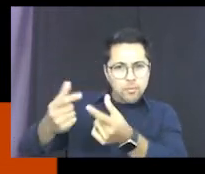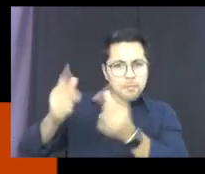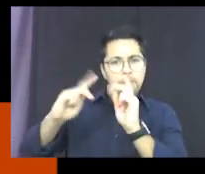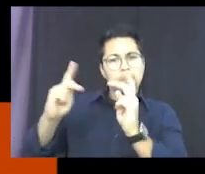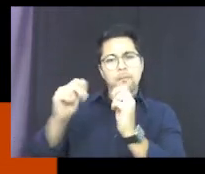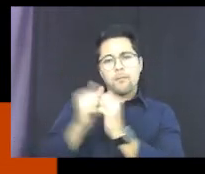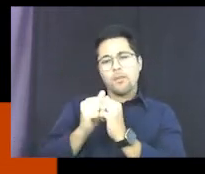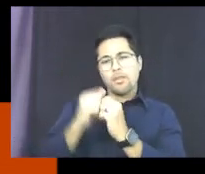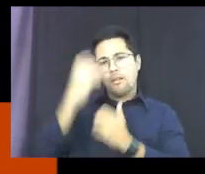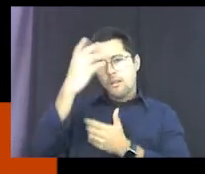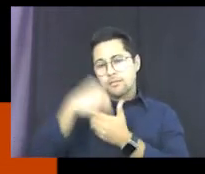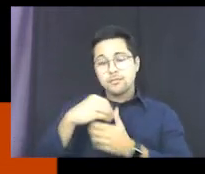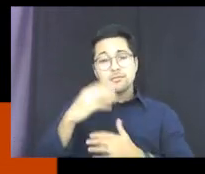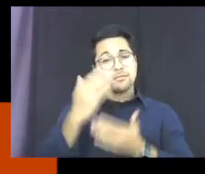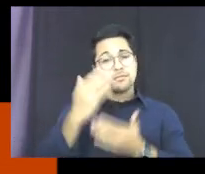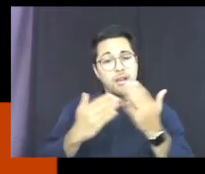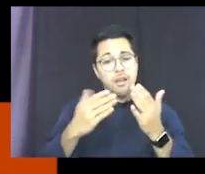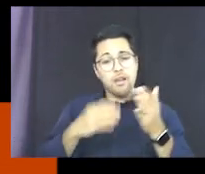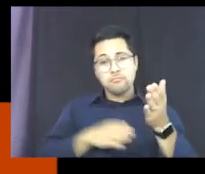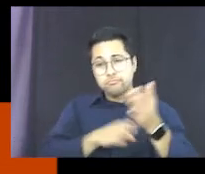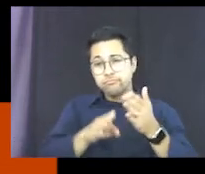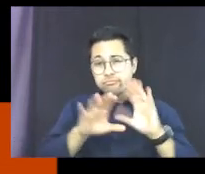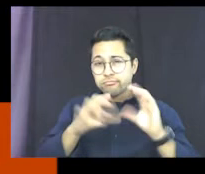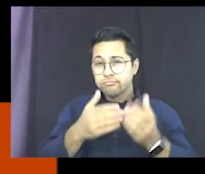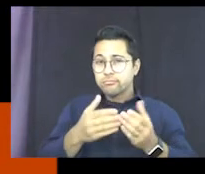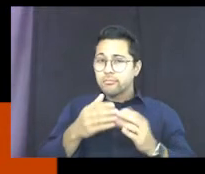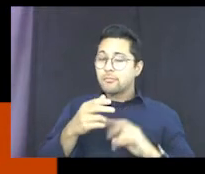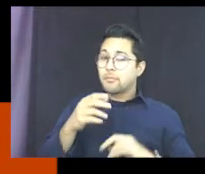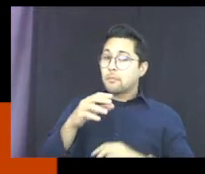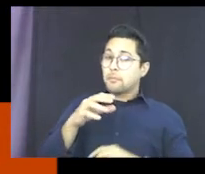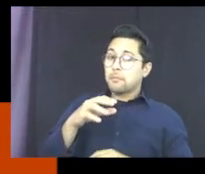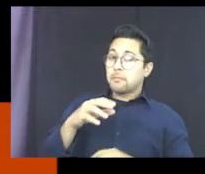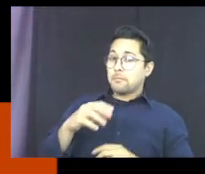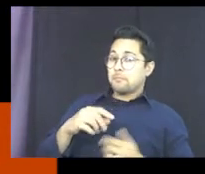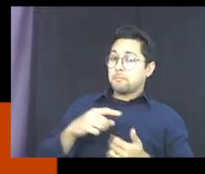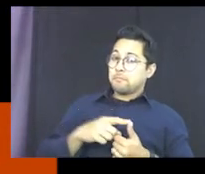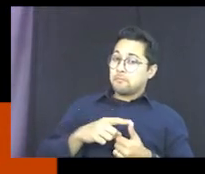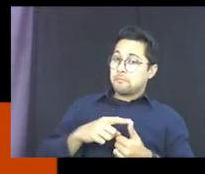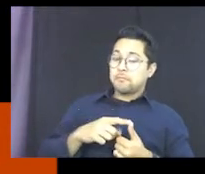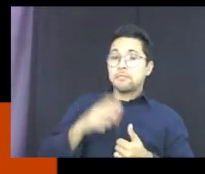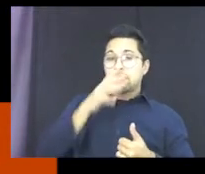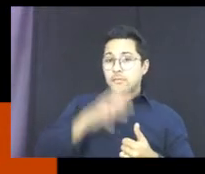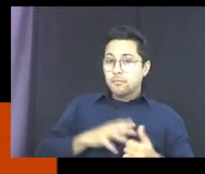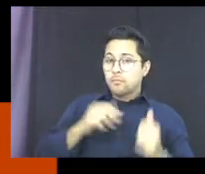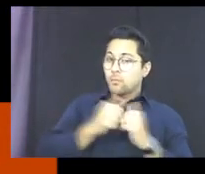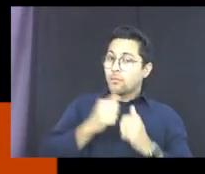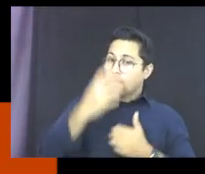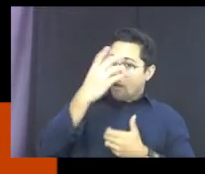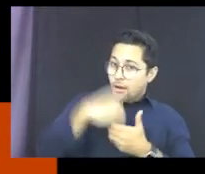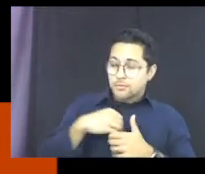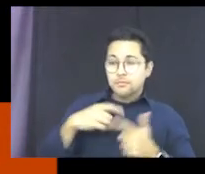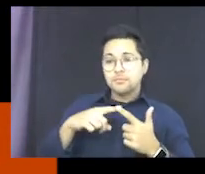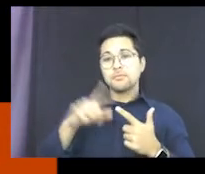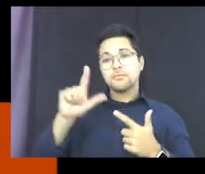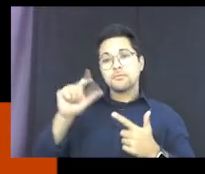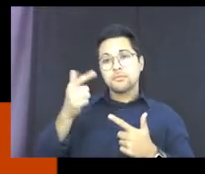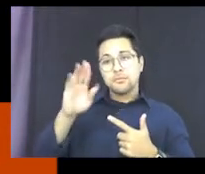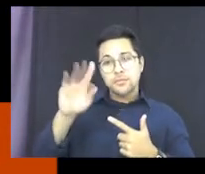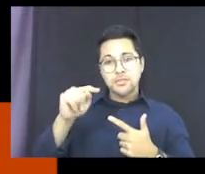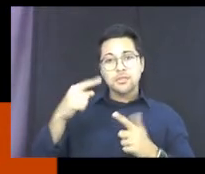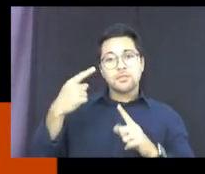autism. Some of these subtypes include, but are not limited to, females with autism,